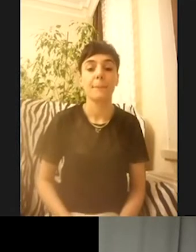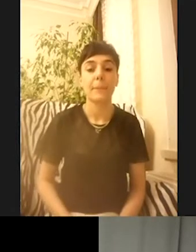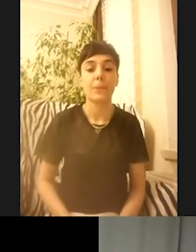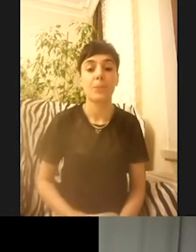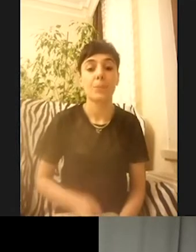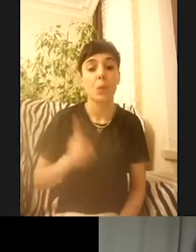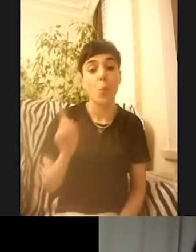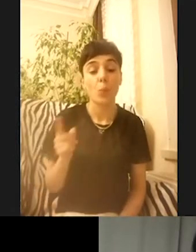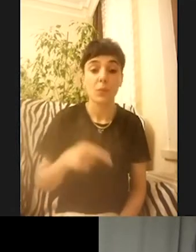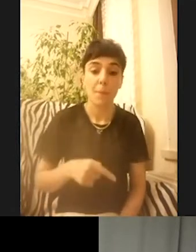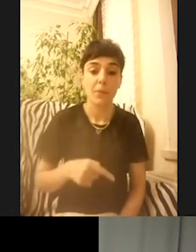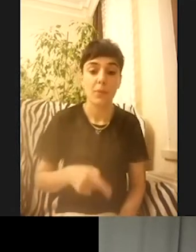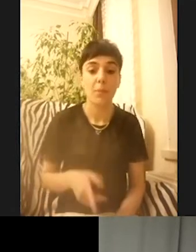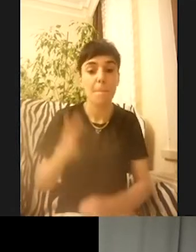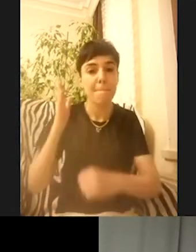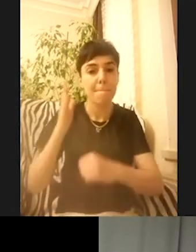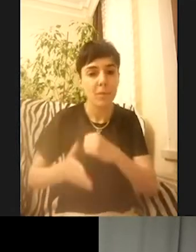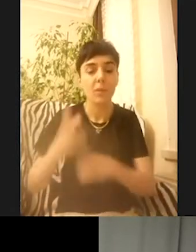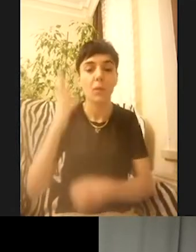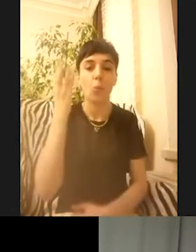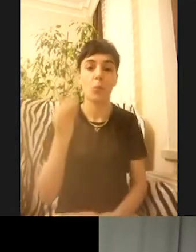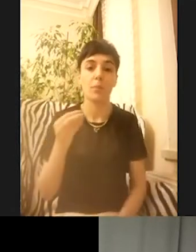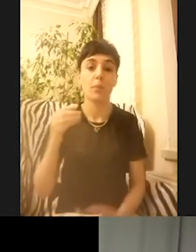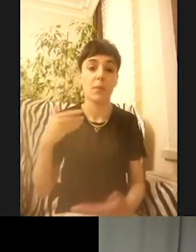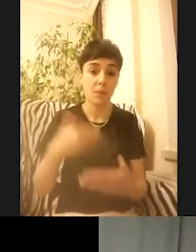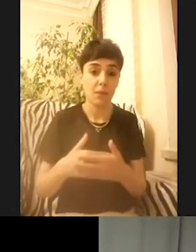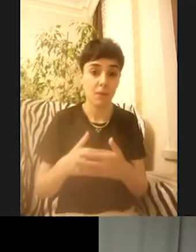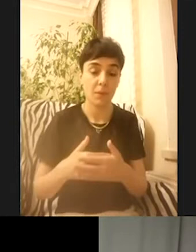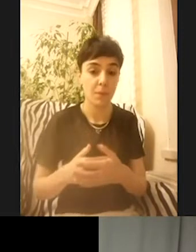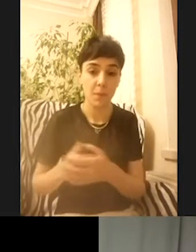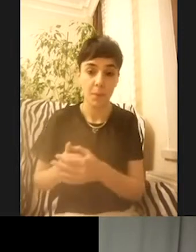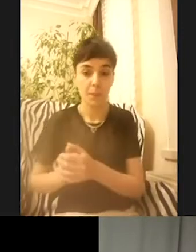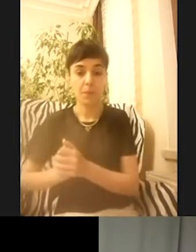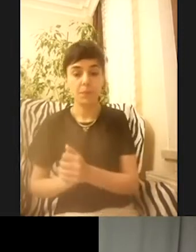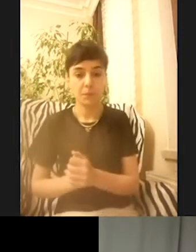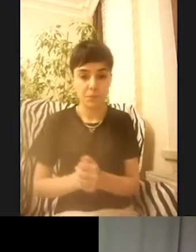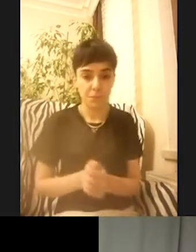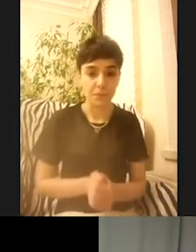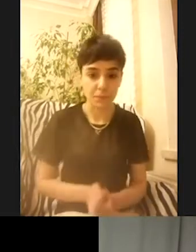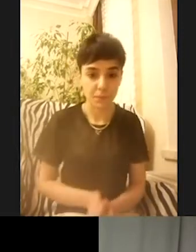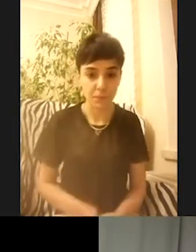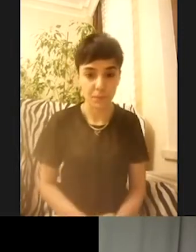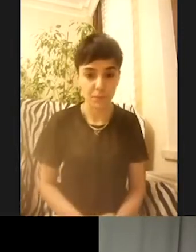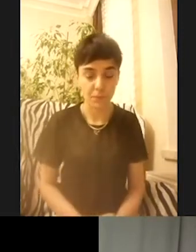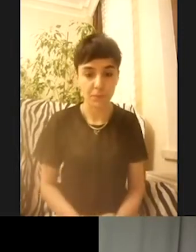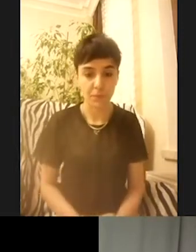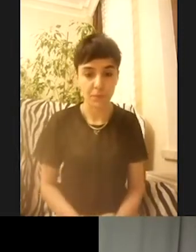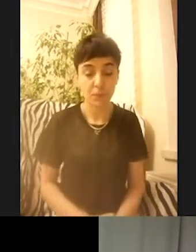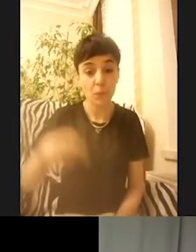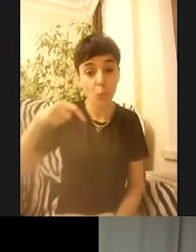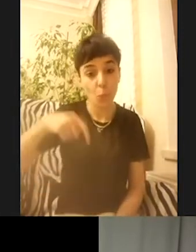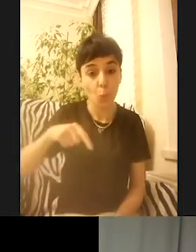or 2040, one of them, there had been no incidents of civil violence against the march. It is